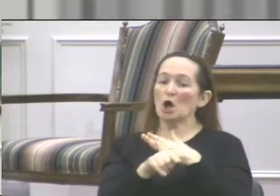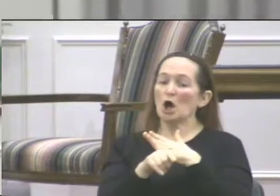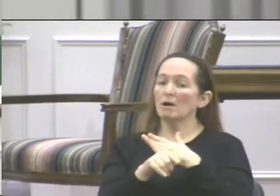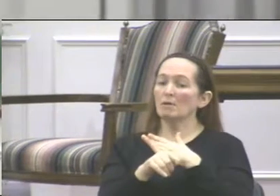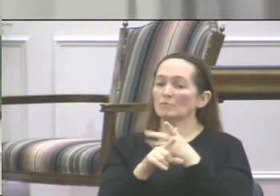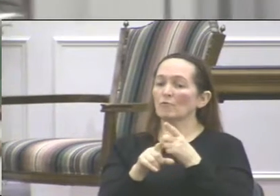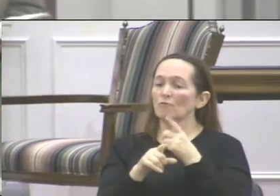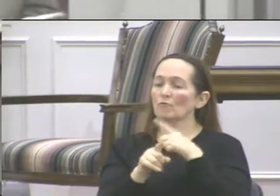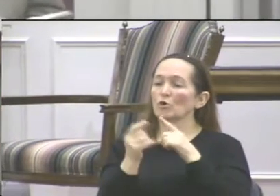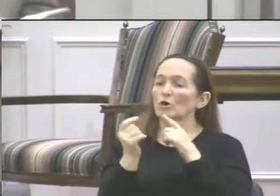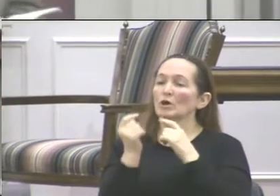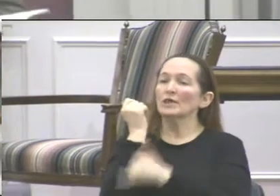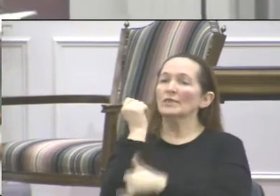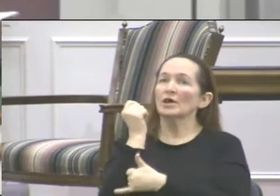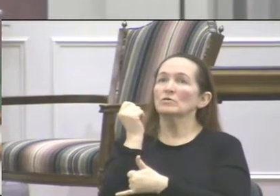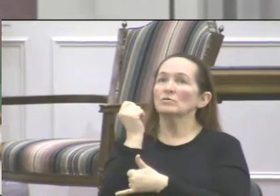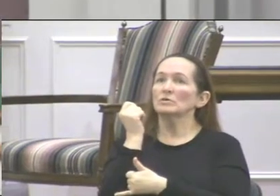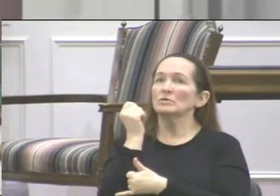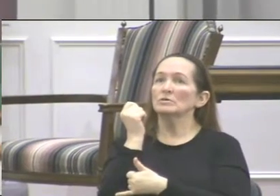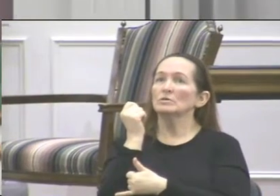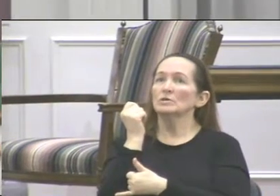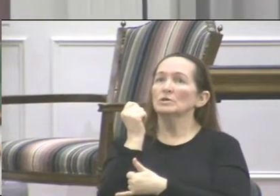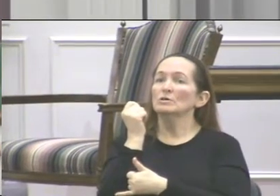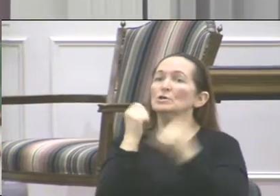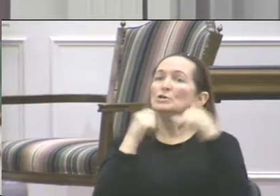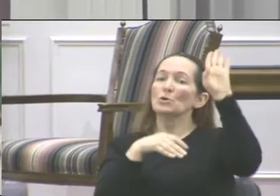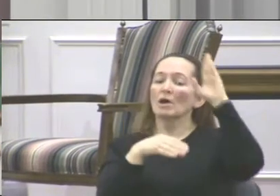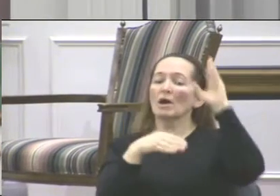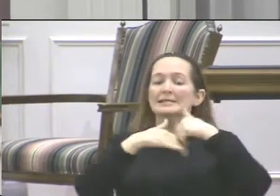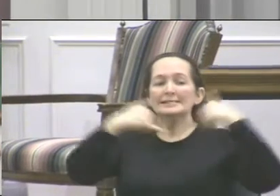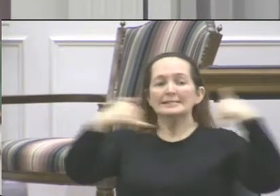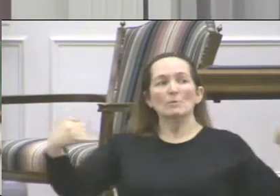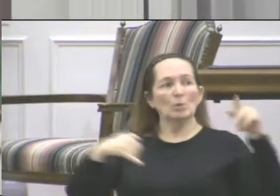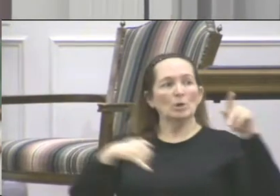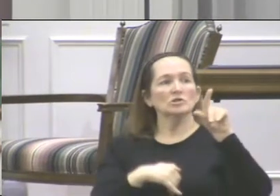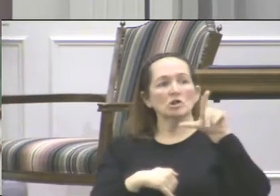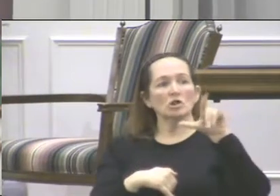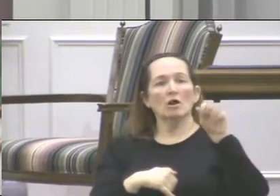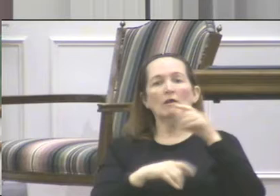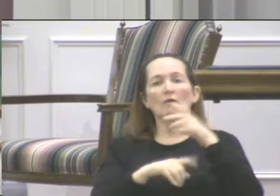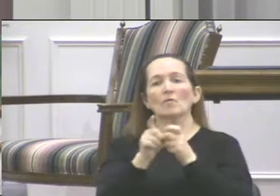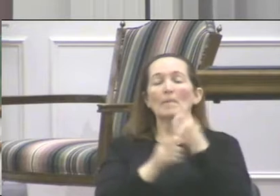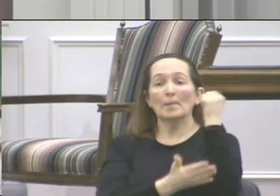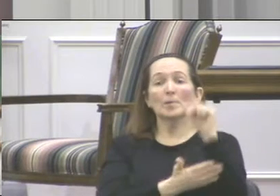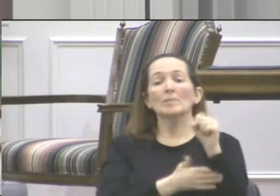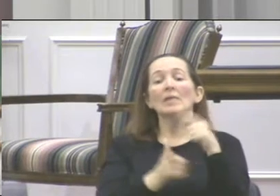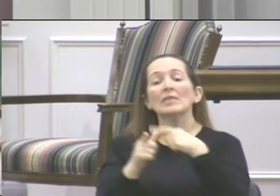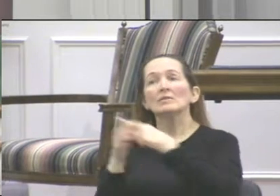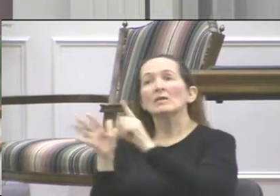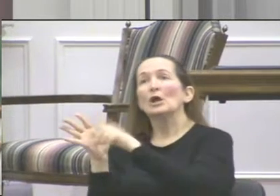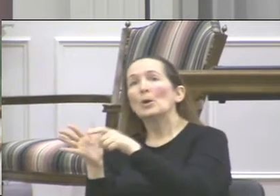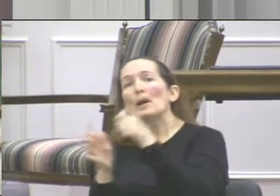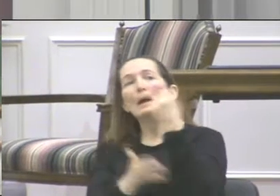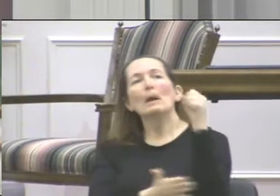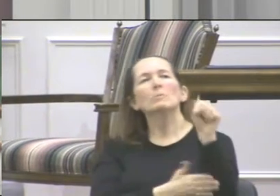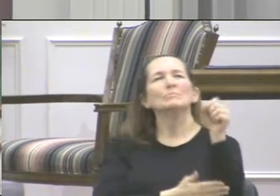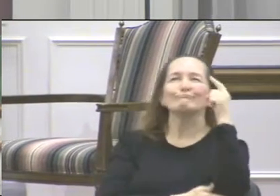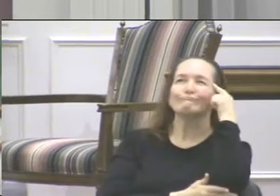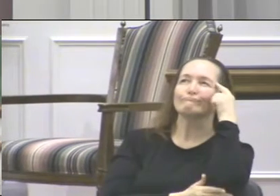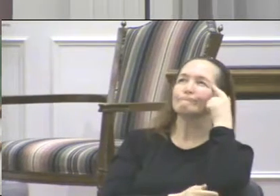Sends Lot off and separates Lot from Abraham. A little bit later, Abraham says, well,